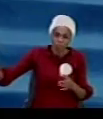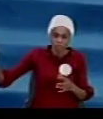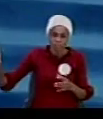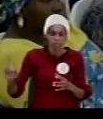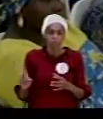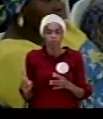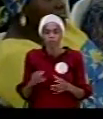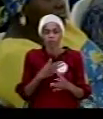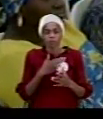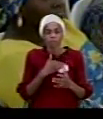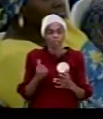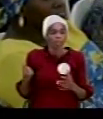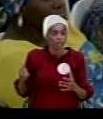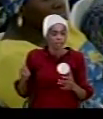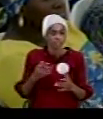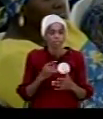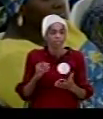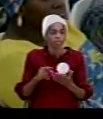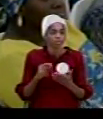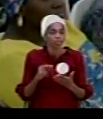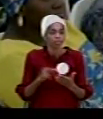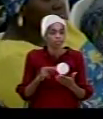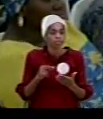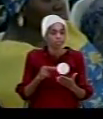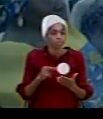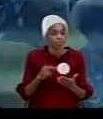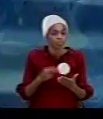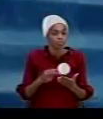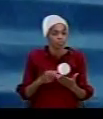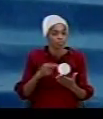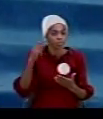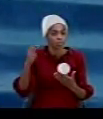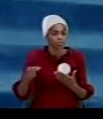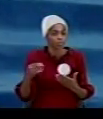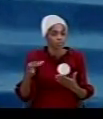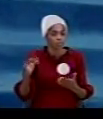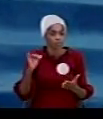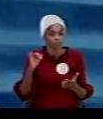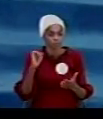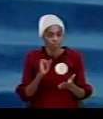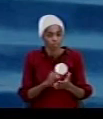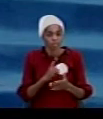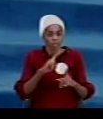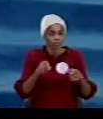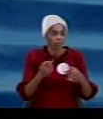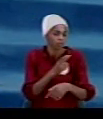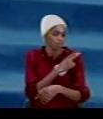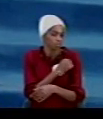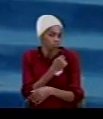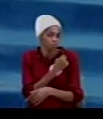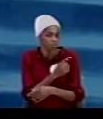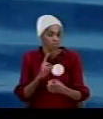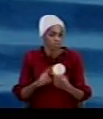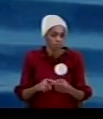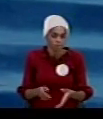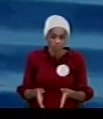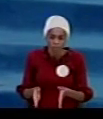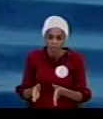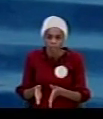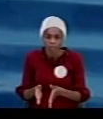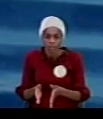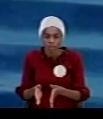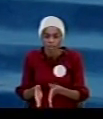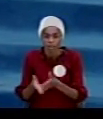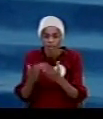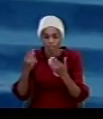The result of the something, I went for the radiation center to go and ask when to do the radiation, because